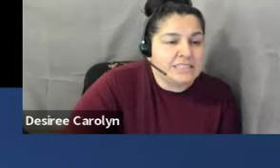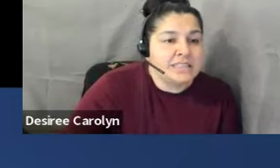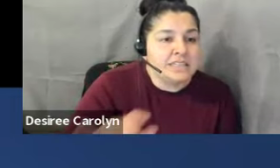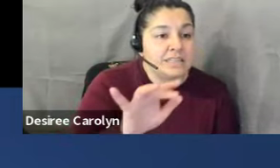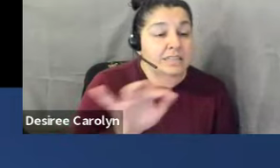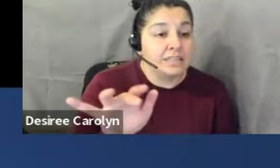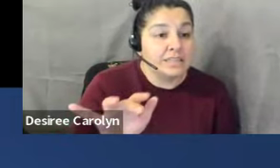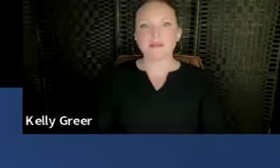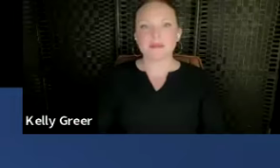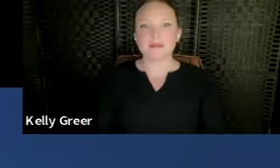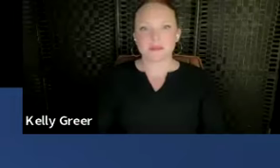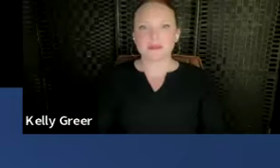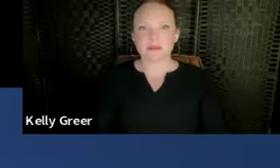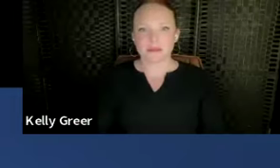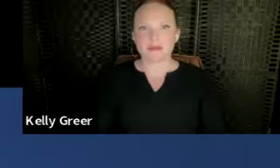And